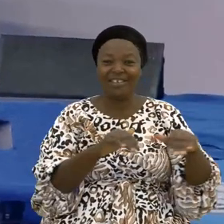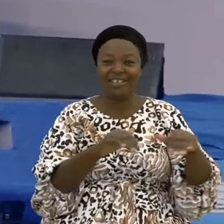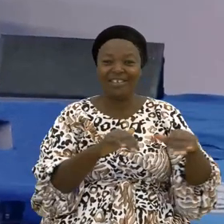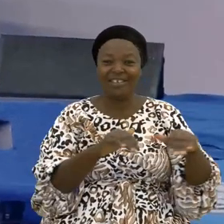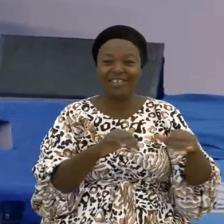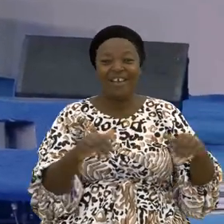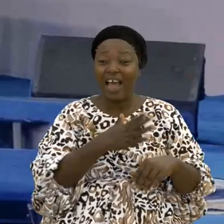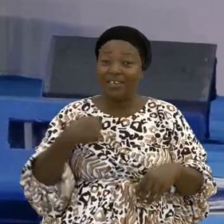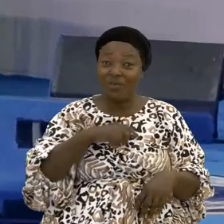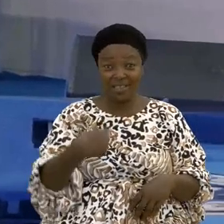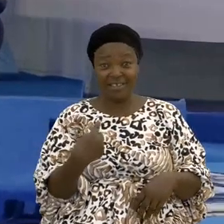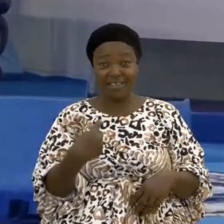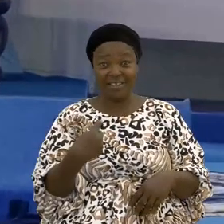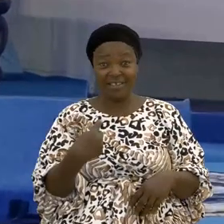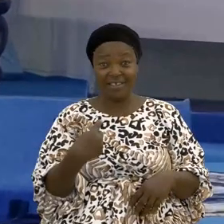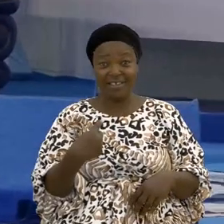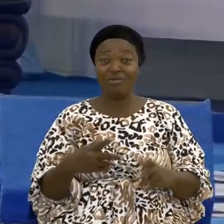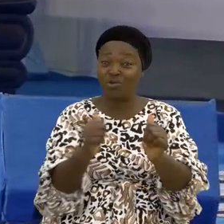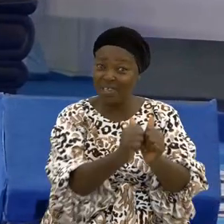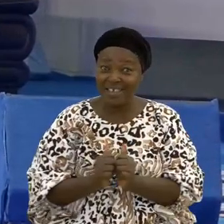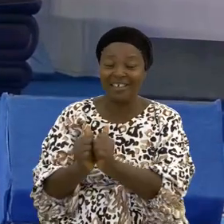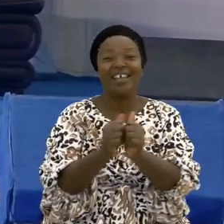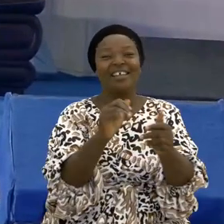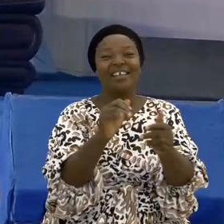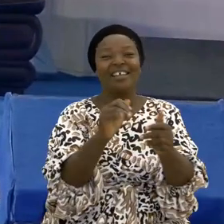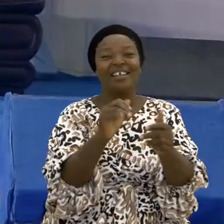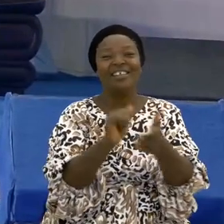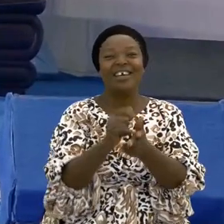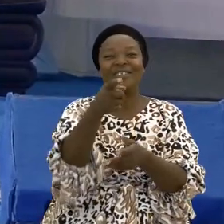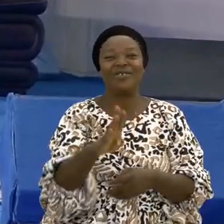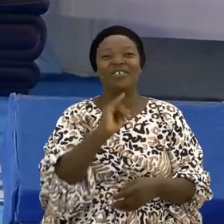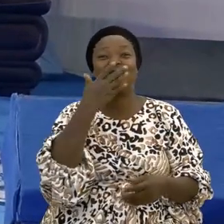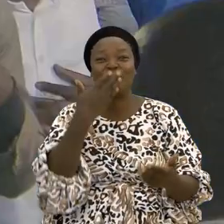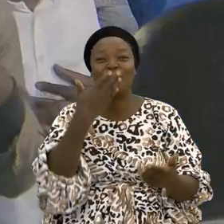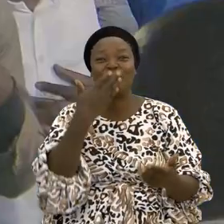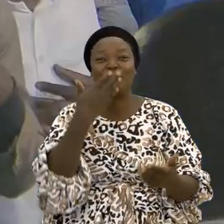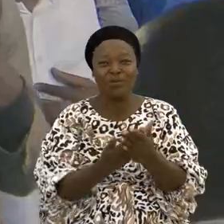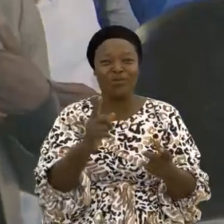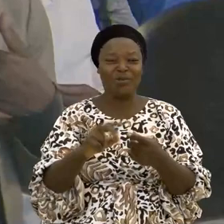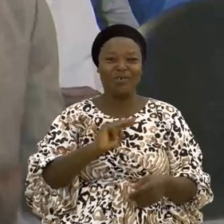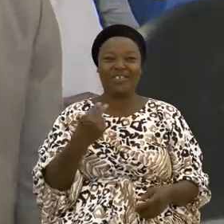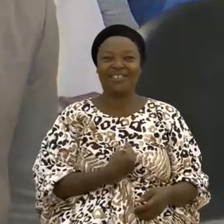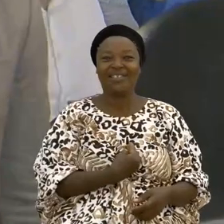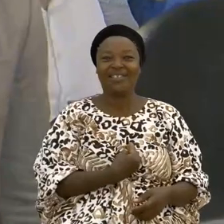And we can say all together that God is good unto us.